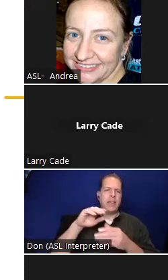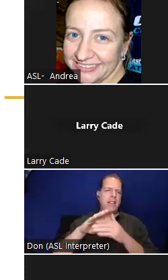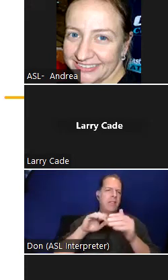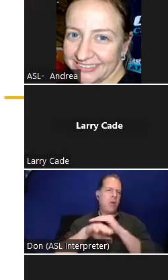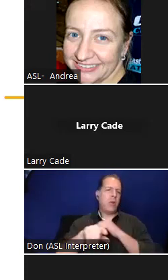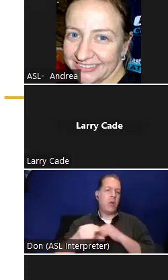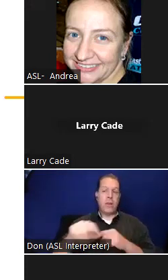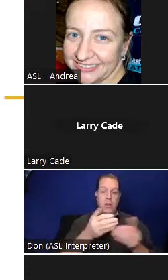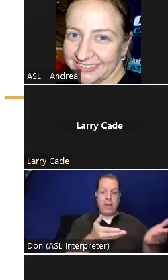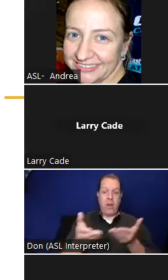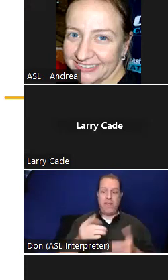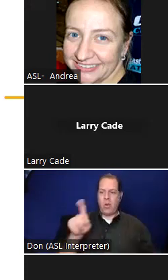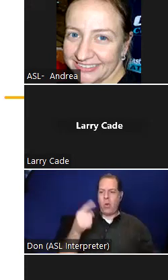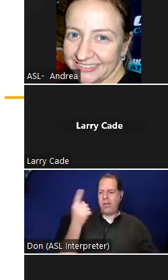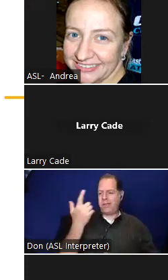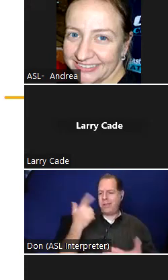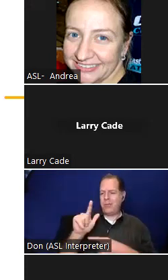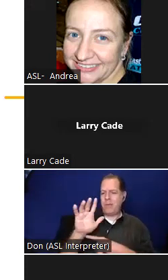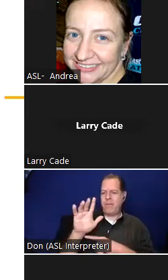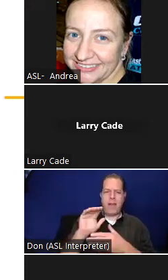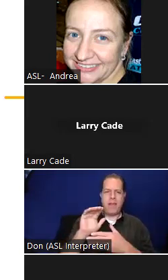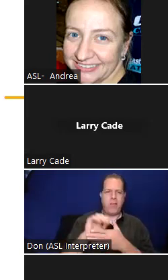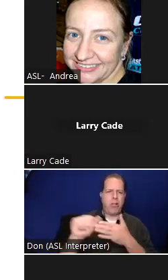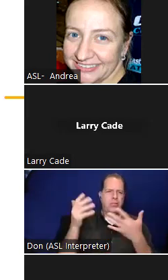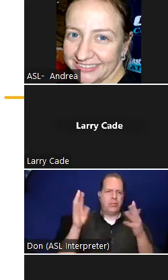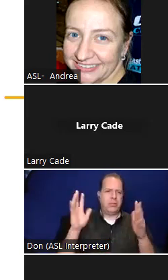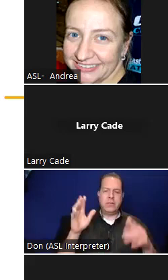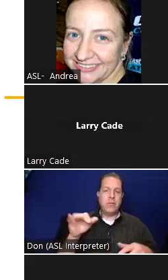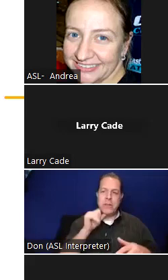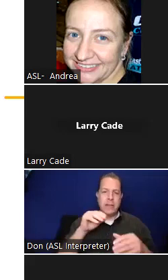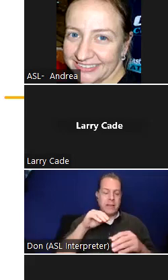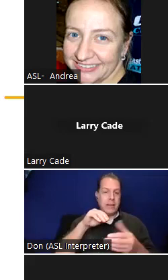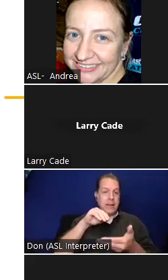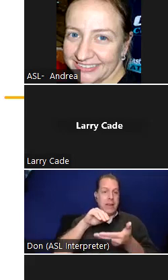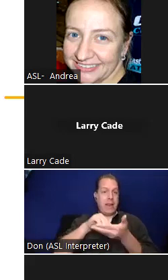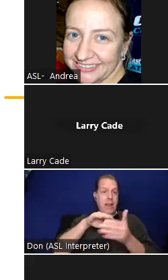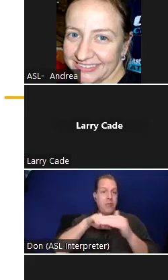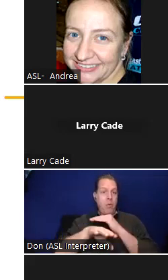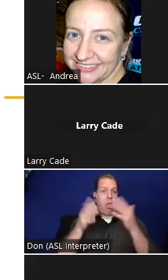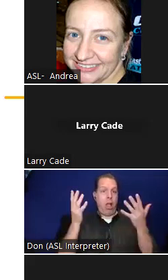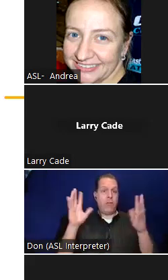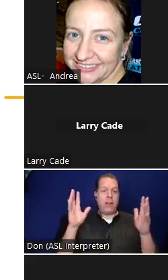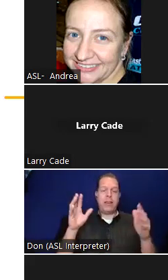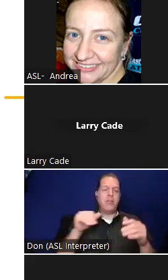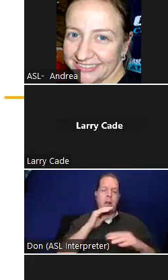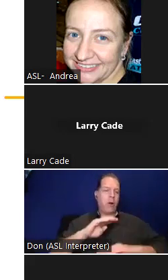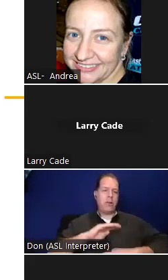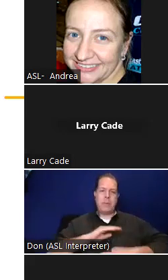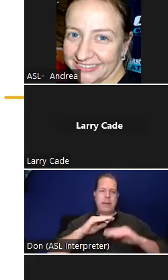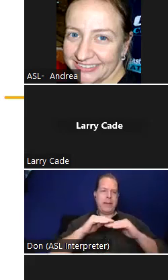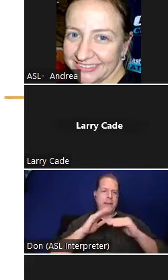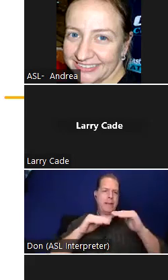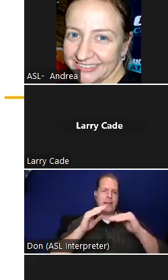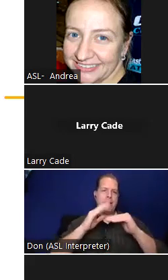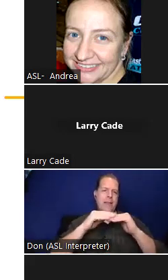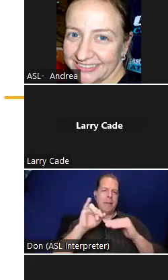if your carryover is only, let's say, $25 and you didn't enroll already, then you're not going to meet that minimum. So you won't be able